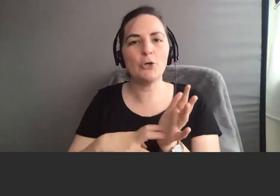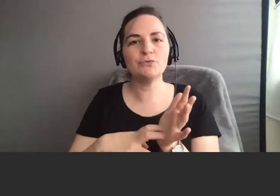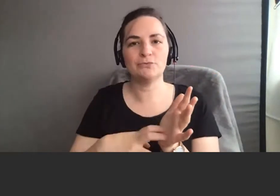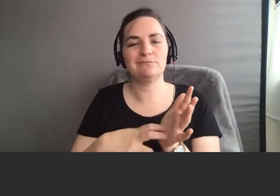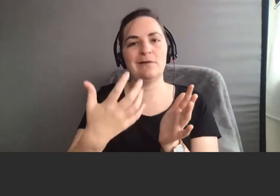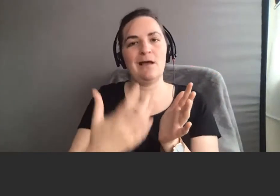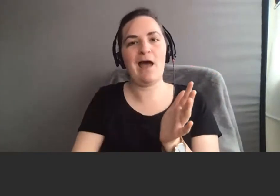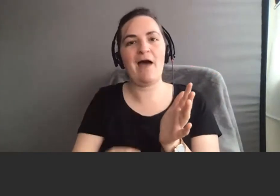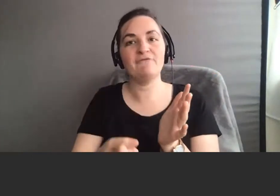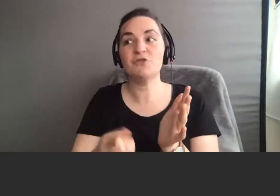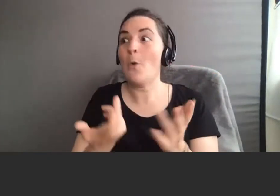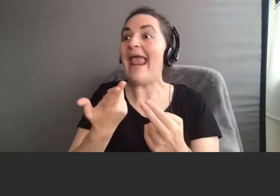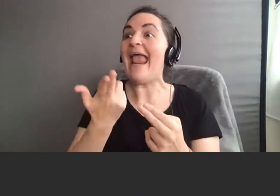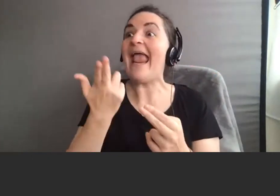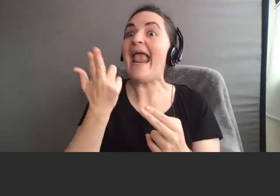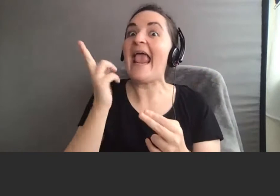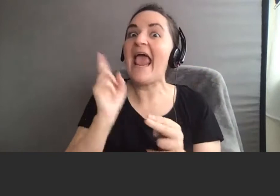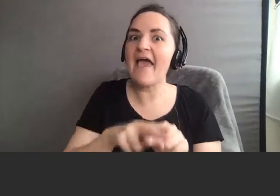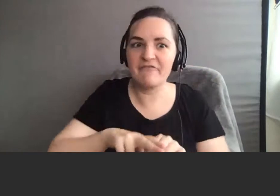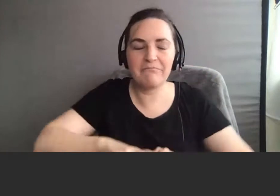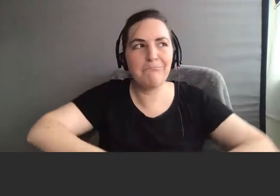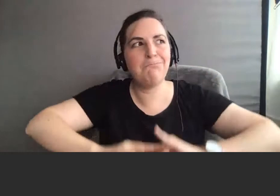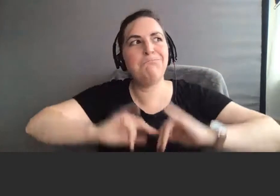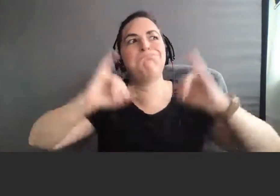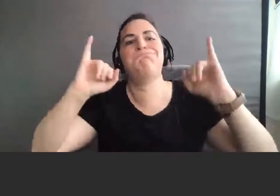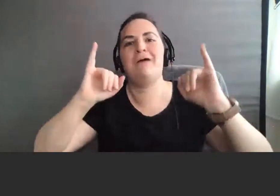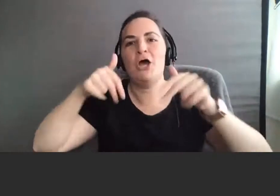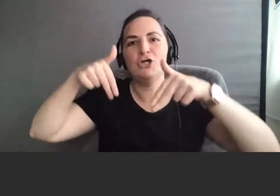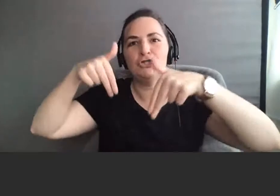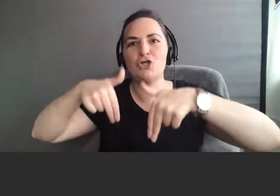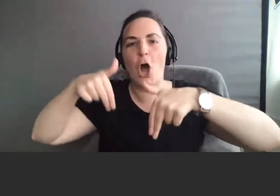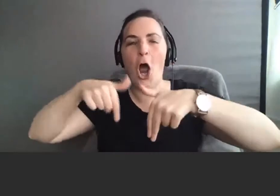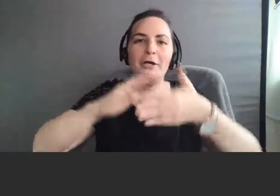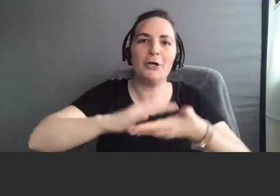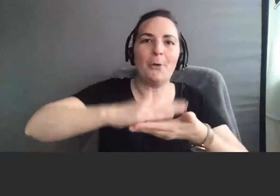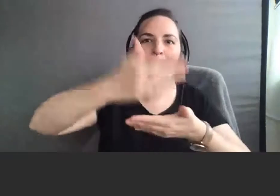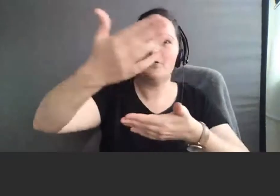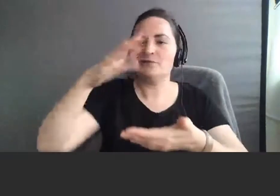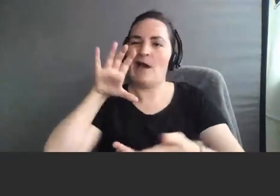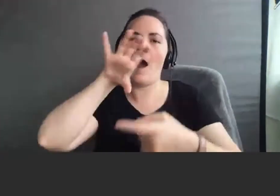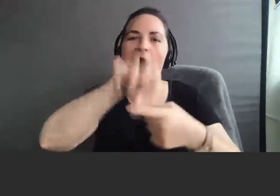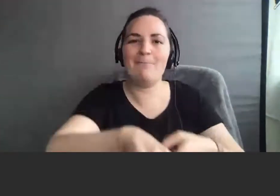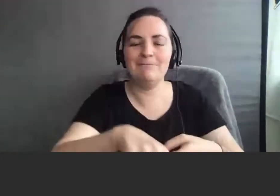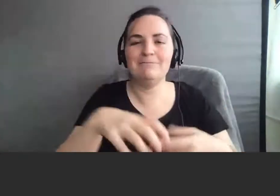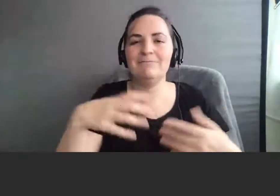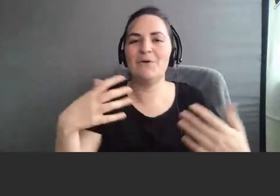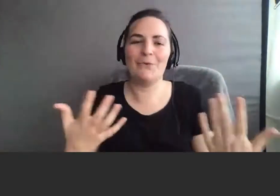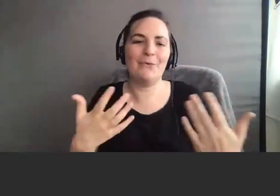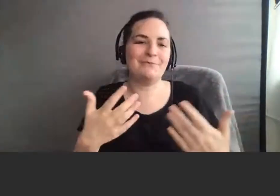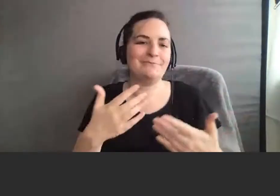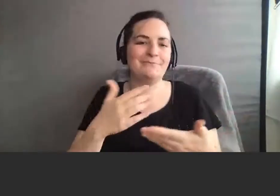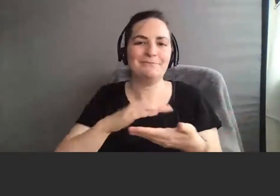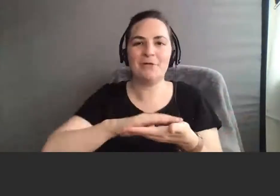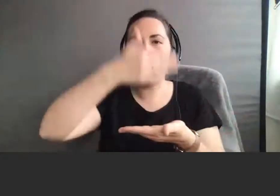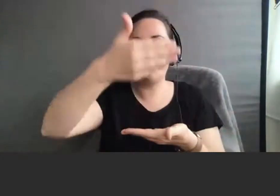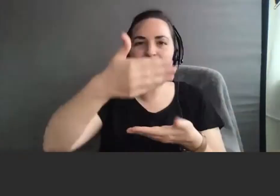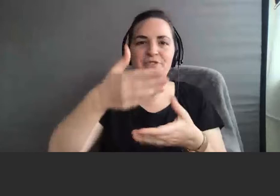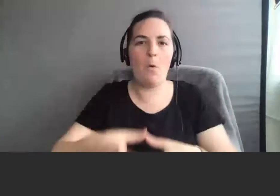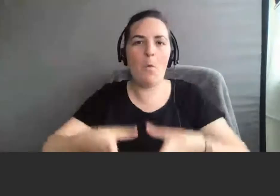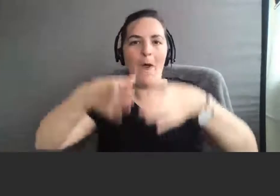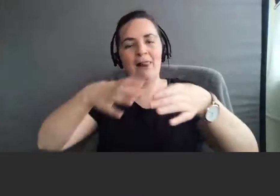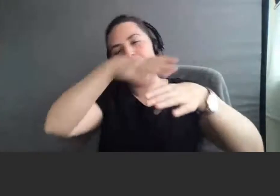have a catastrophe, a dog ate my computer catastrophe, or my computer fell down a